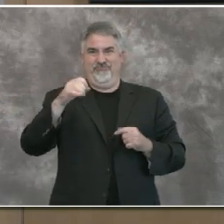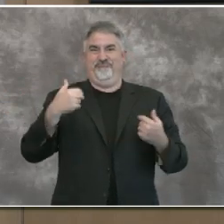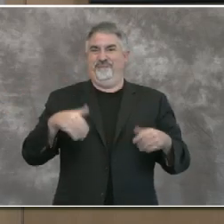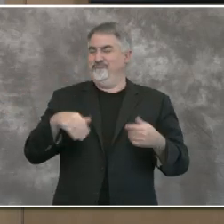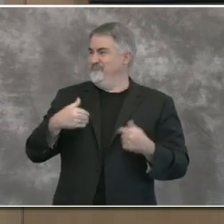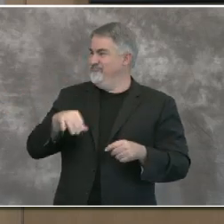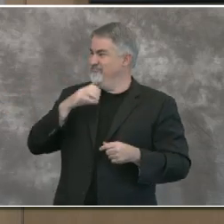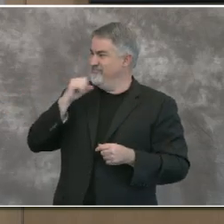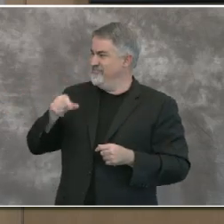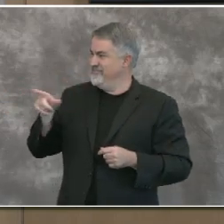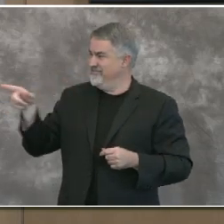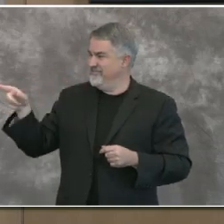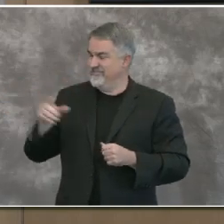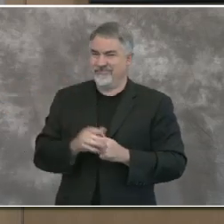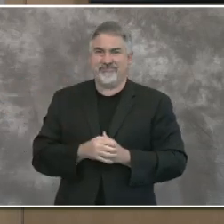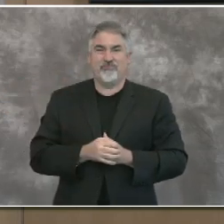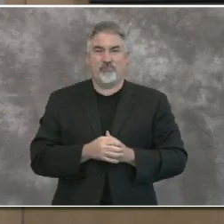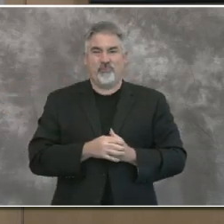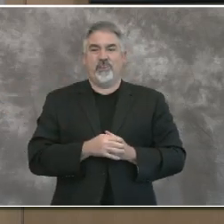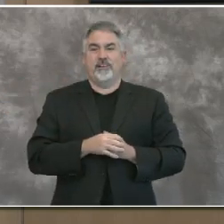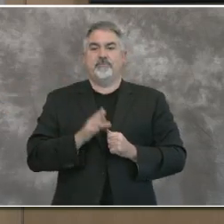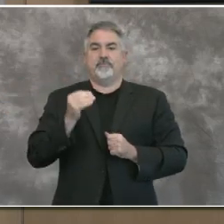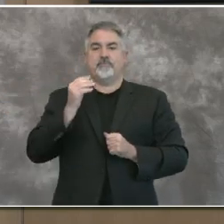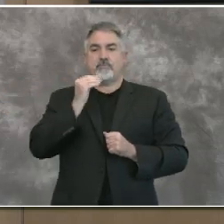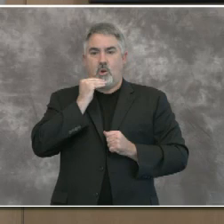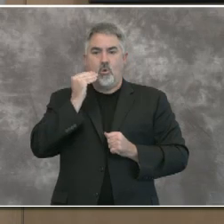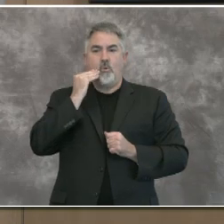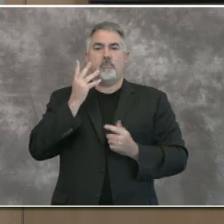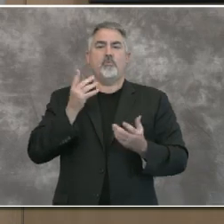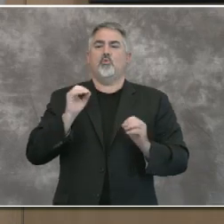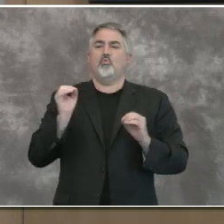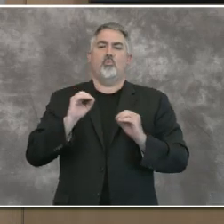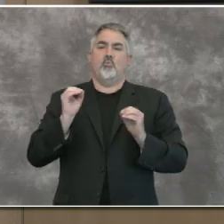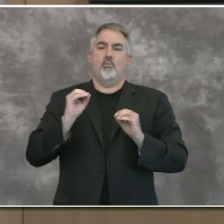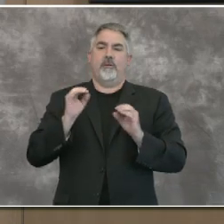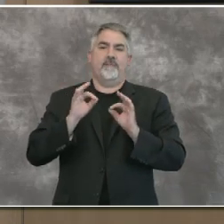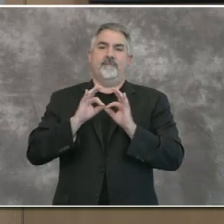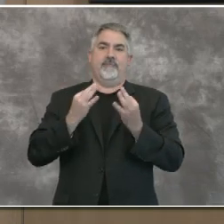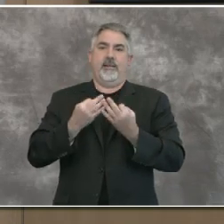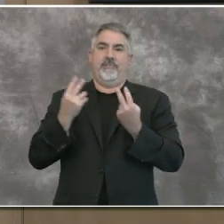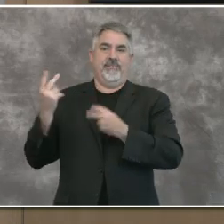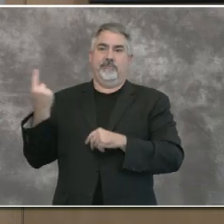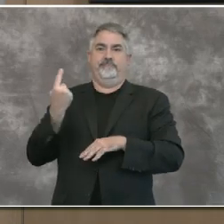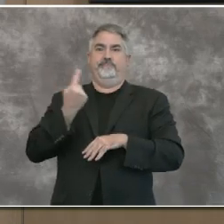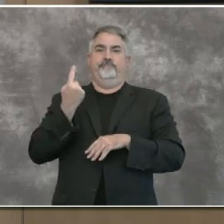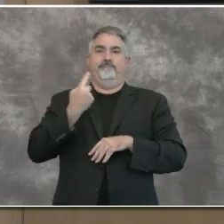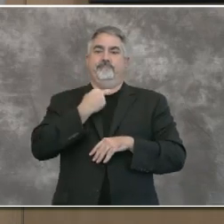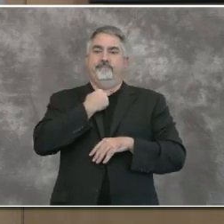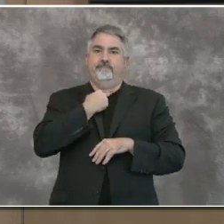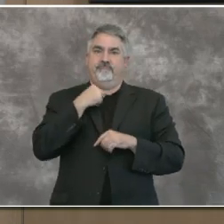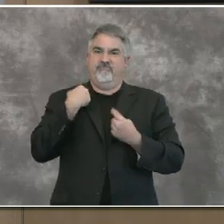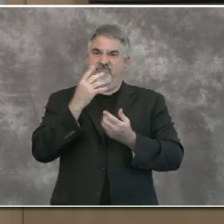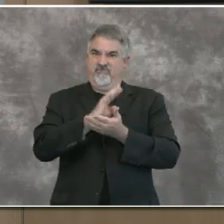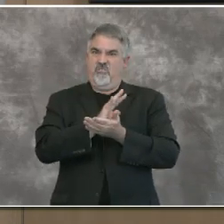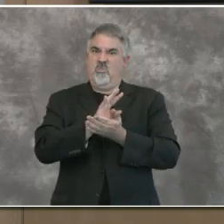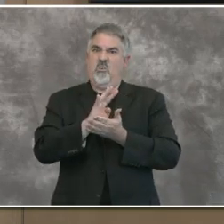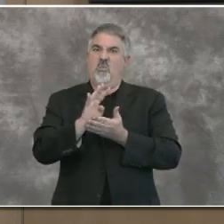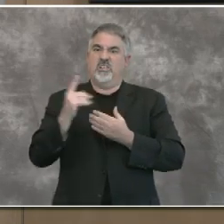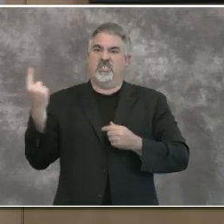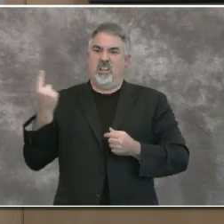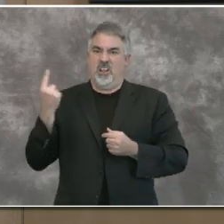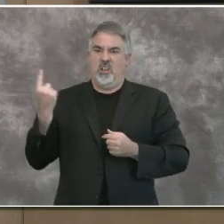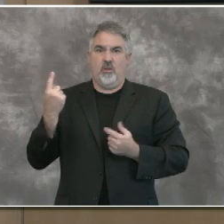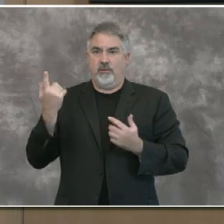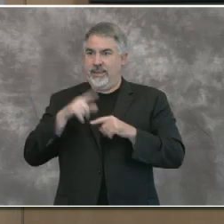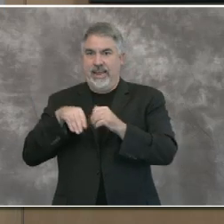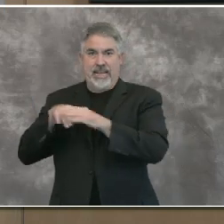retirement home, and nobody in the family has had a chance to see him in the past 4 weeks. So I'm staying home for